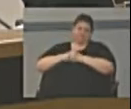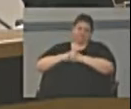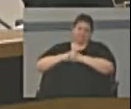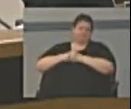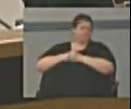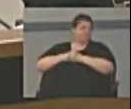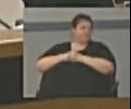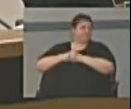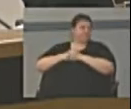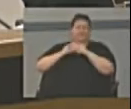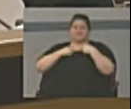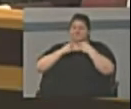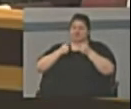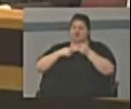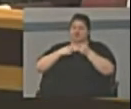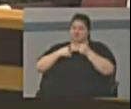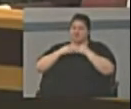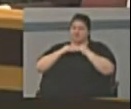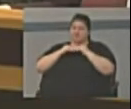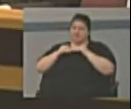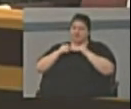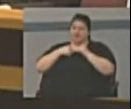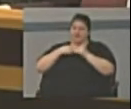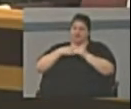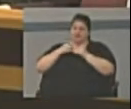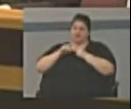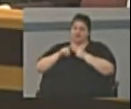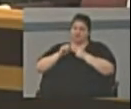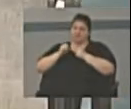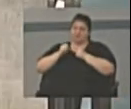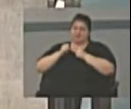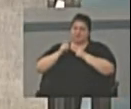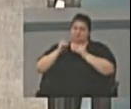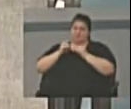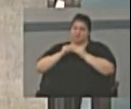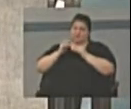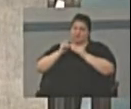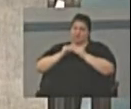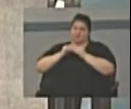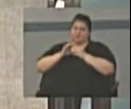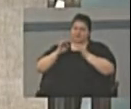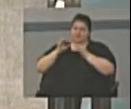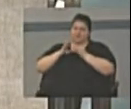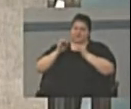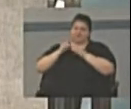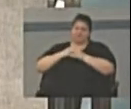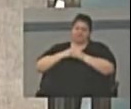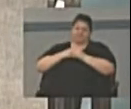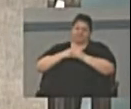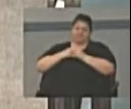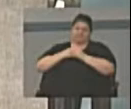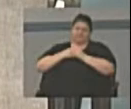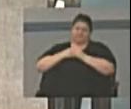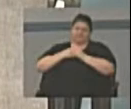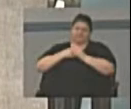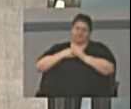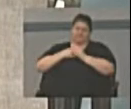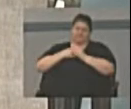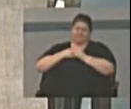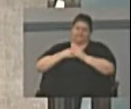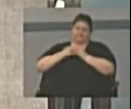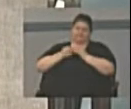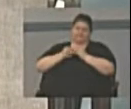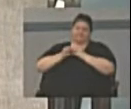have the floor, I'd like to make one other statement that's unrelated to the business here today, but